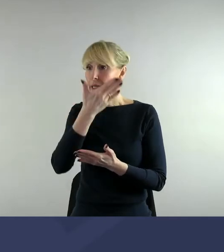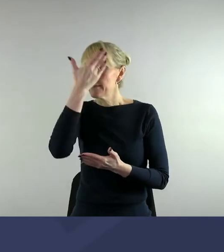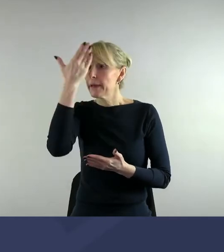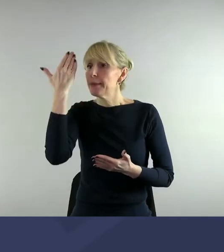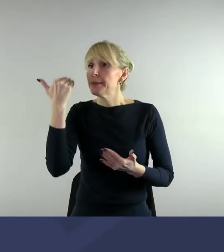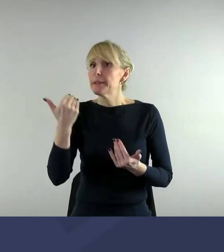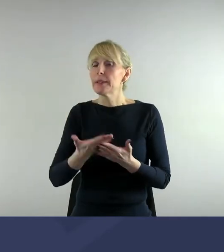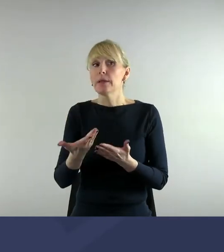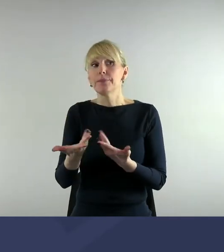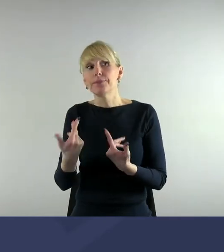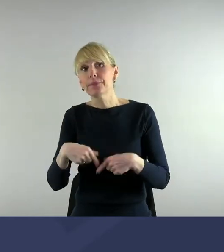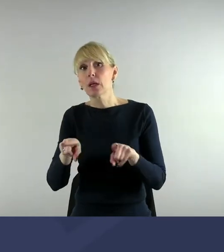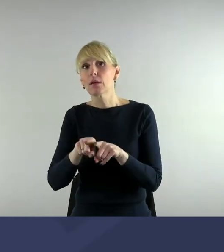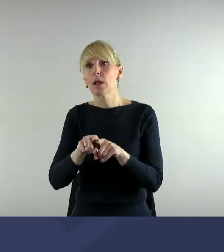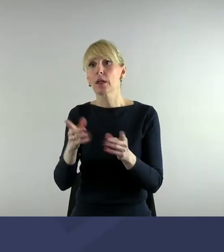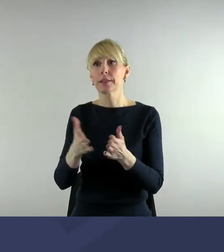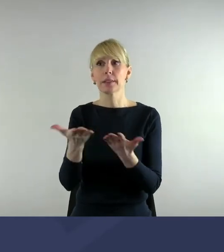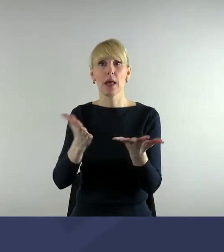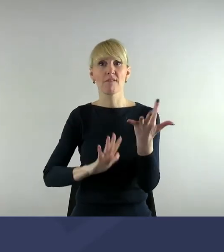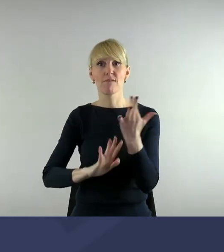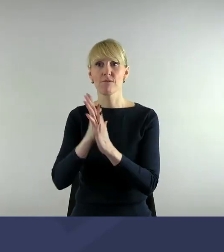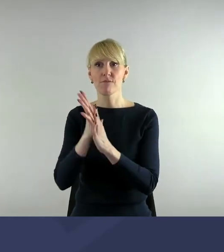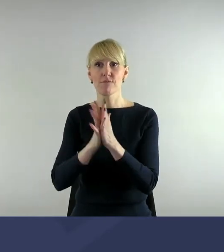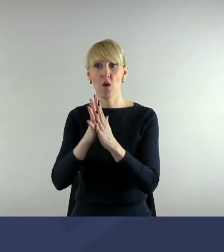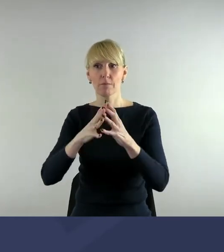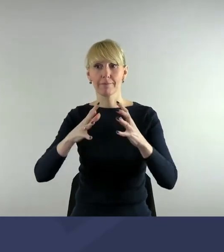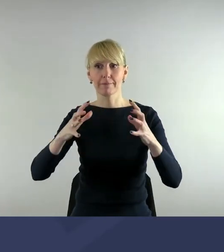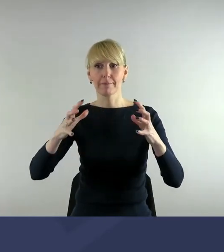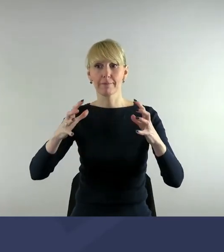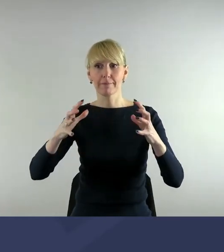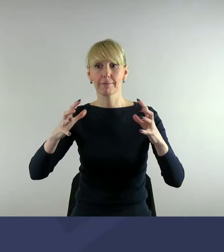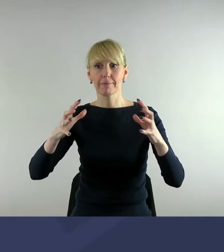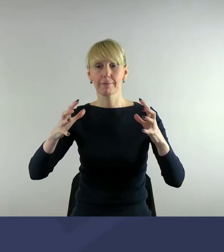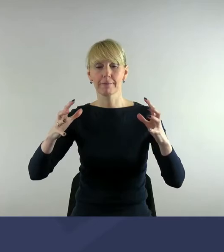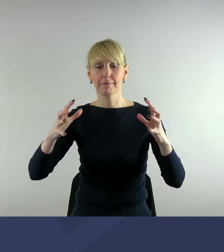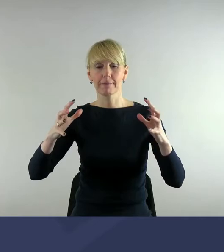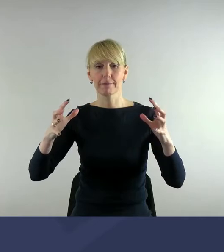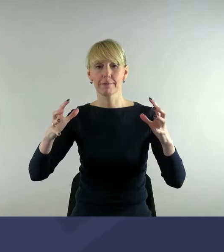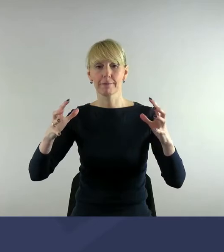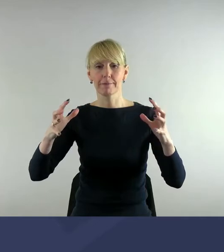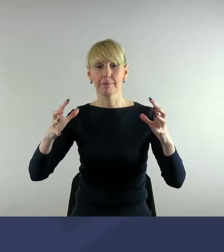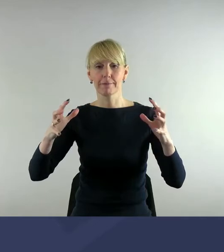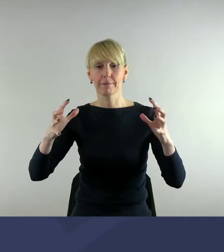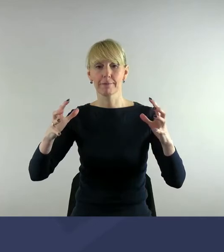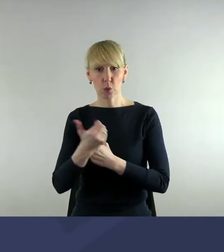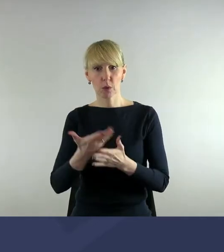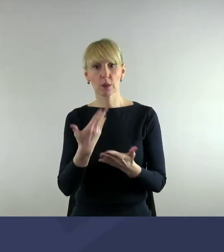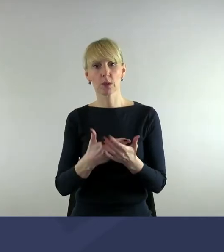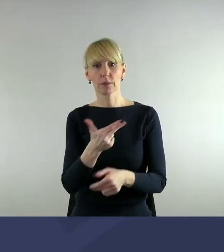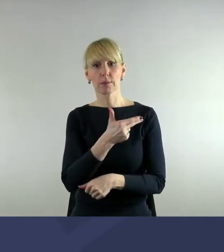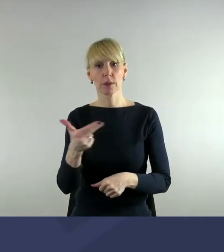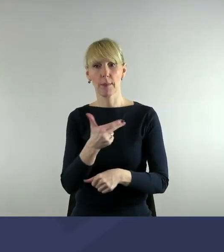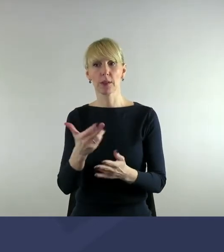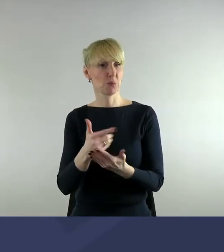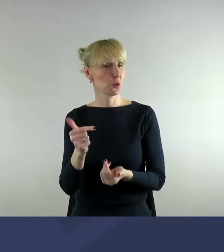threat, less or more realistic, of larger scale military conflict. And I believe that